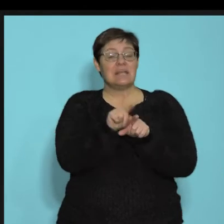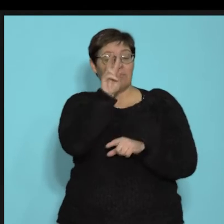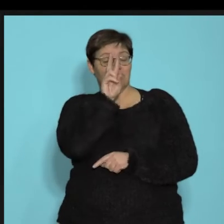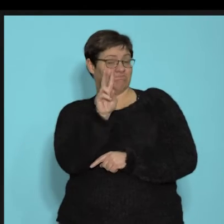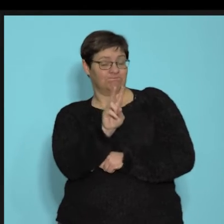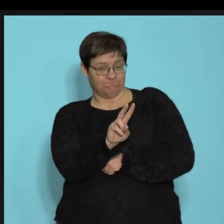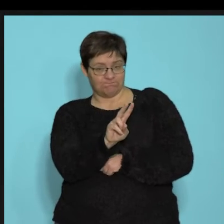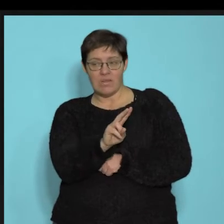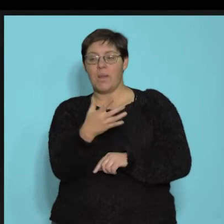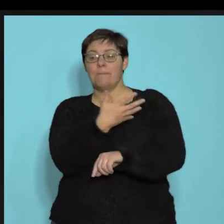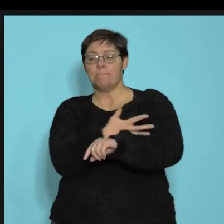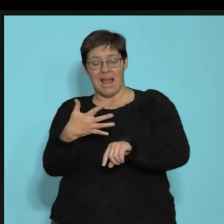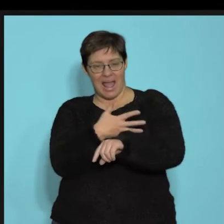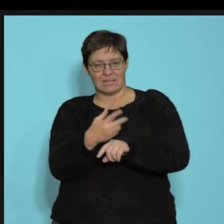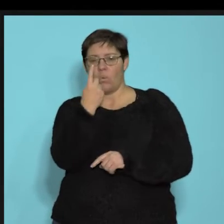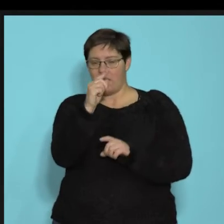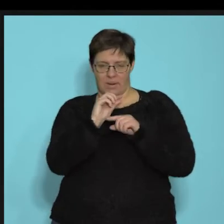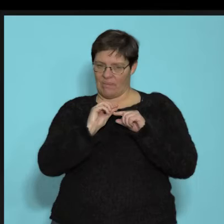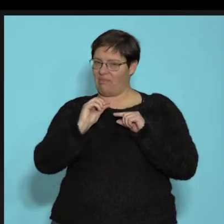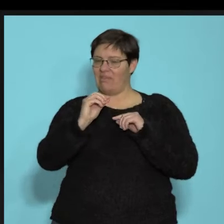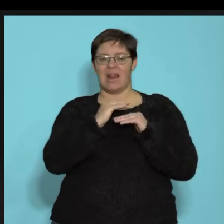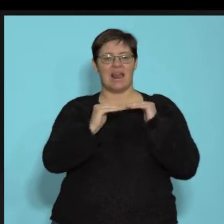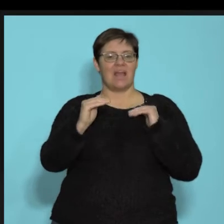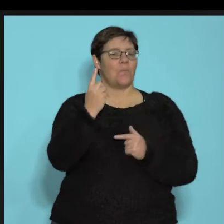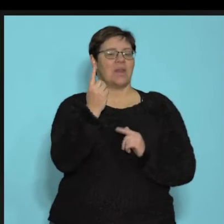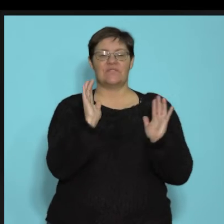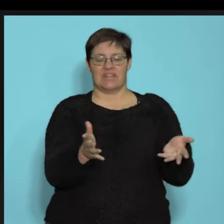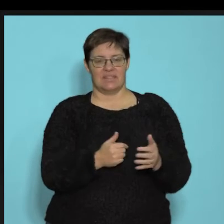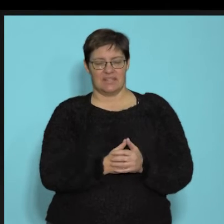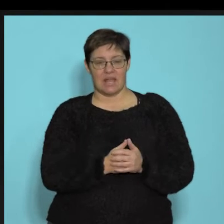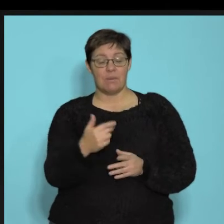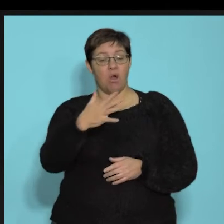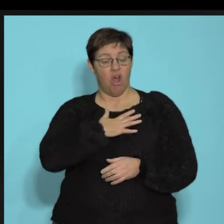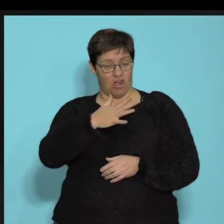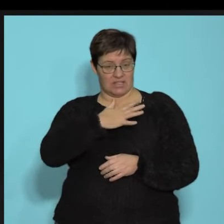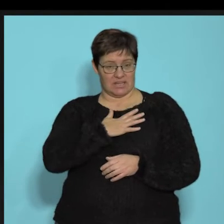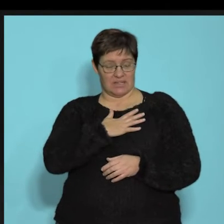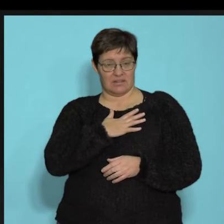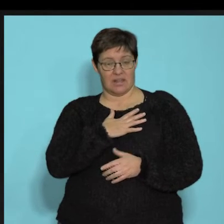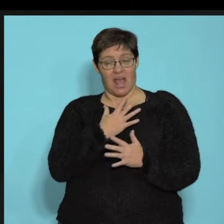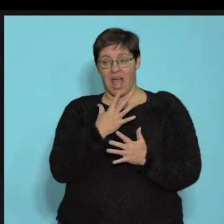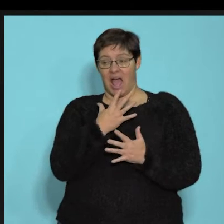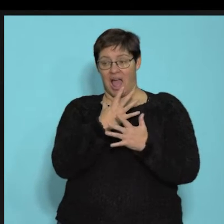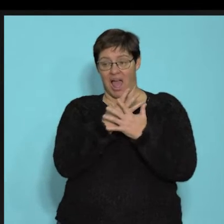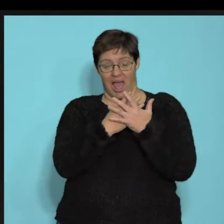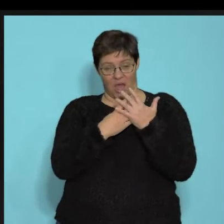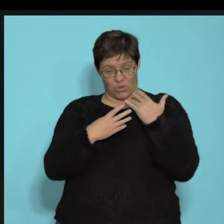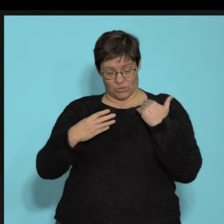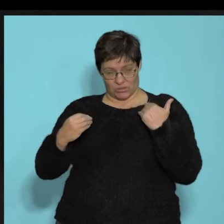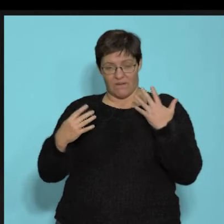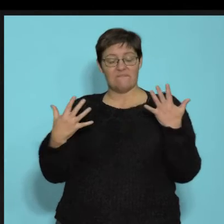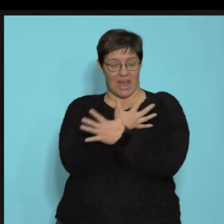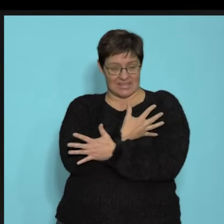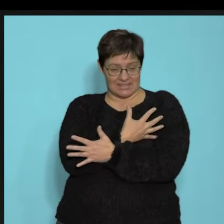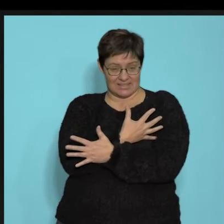also notice that the blood is also one layer thick, which means that oxygen going out